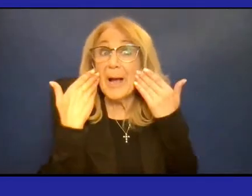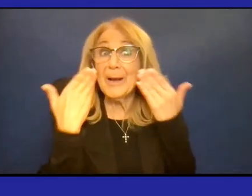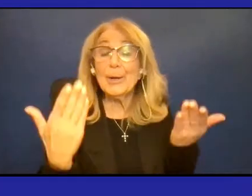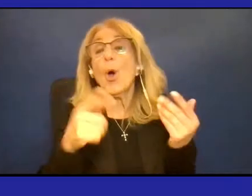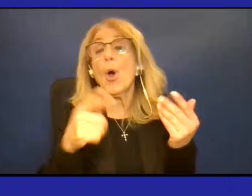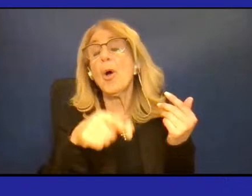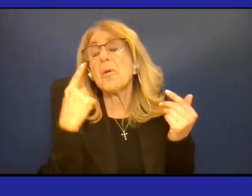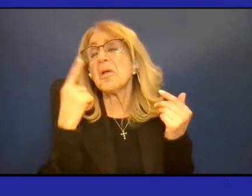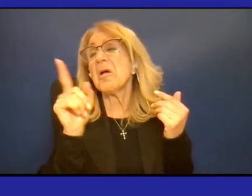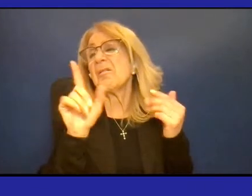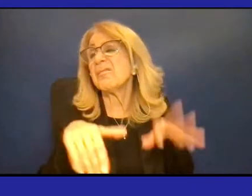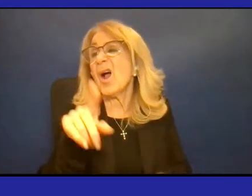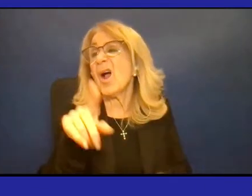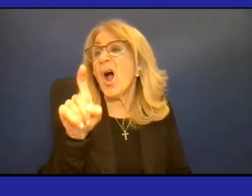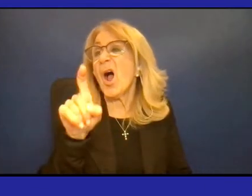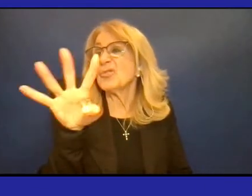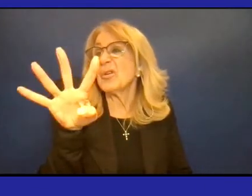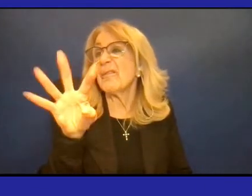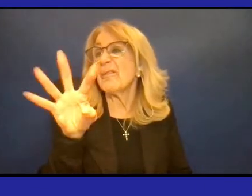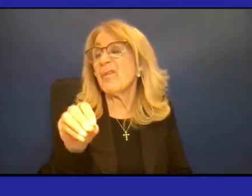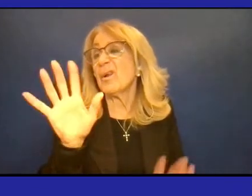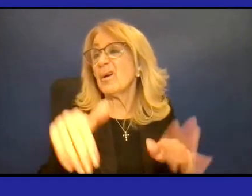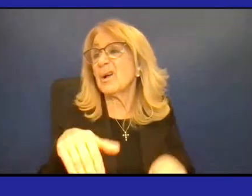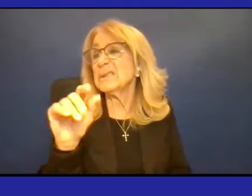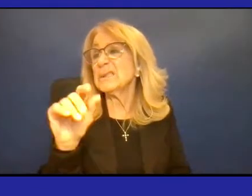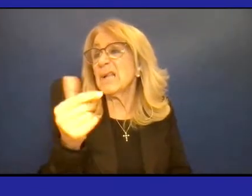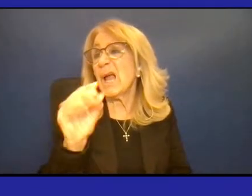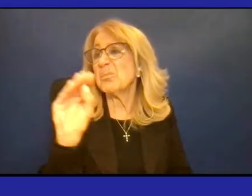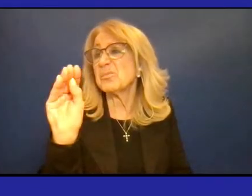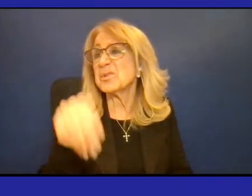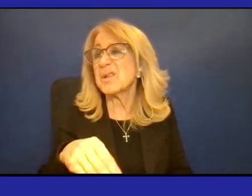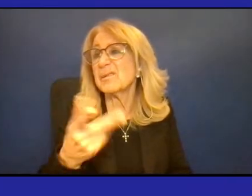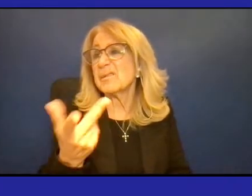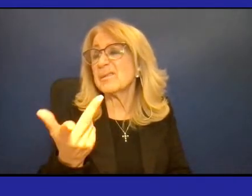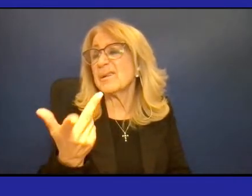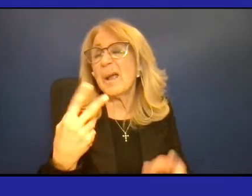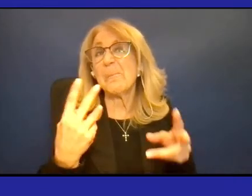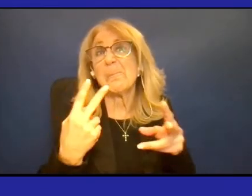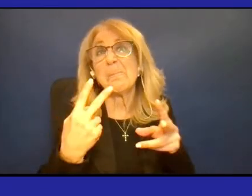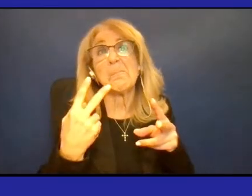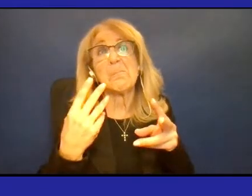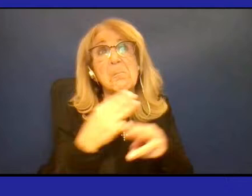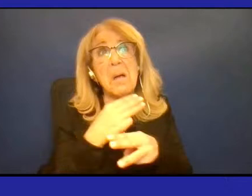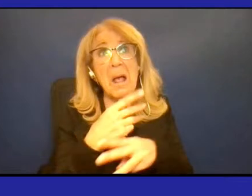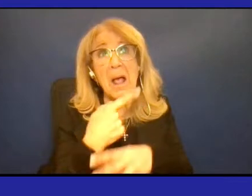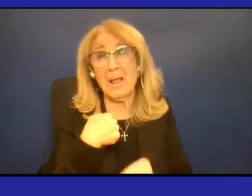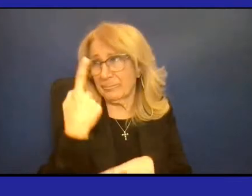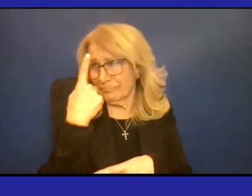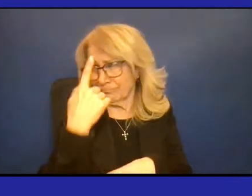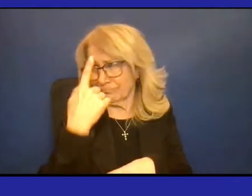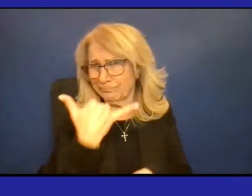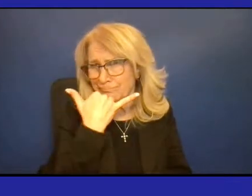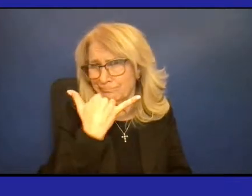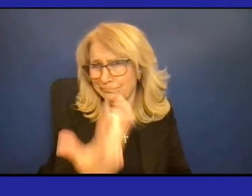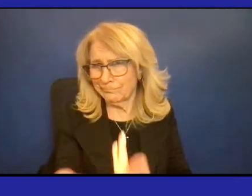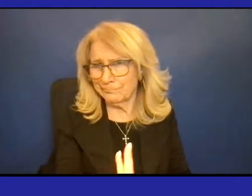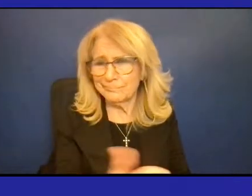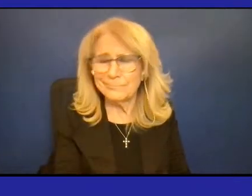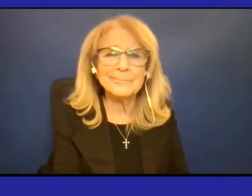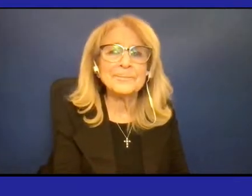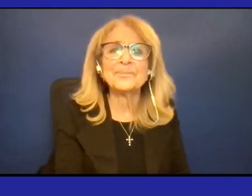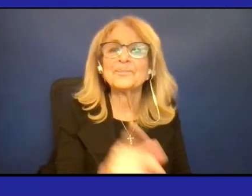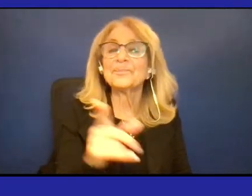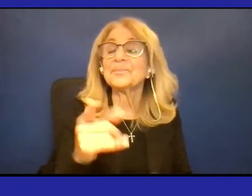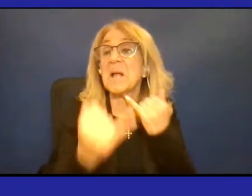140, yeah. It's 10%. See, I did the math was wrong in my head. Yeah. Okay, and then the last